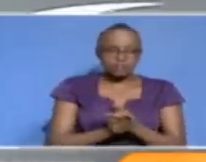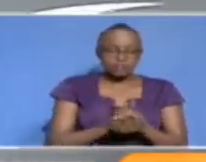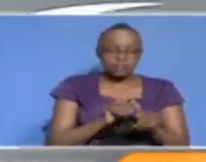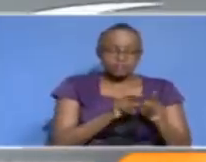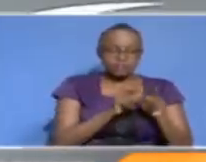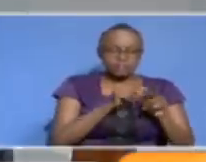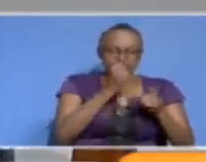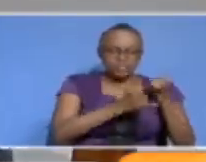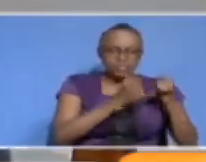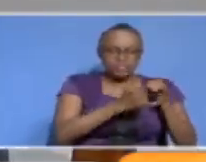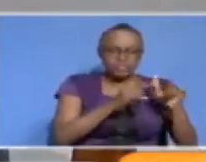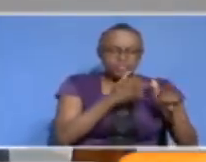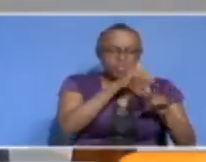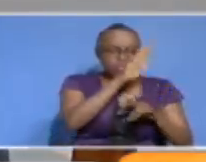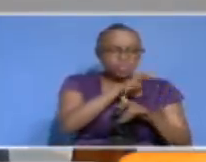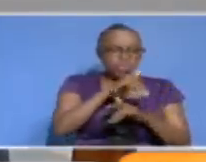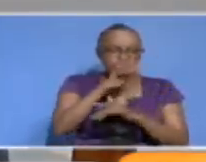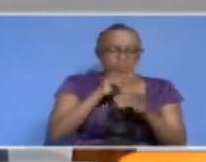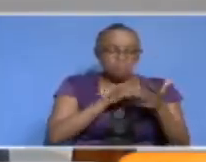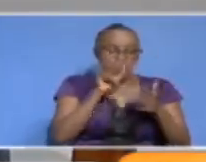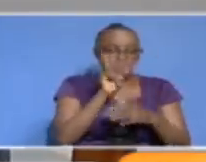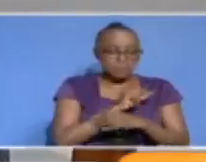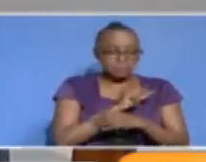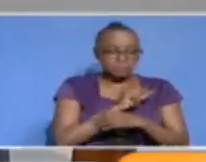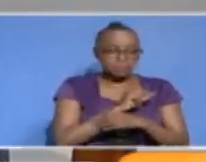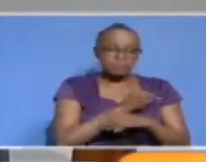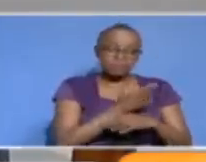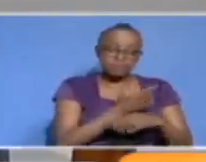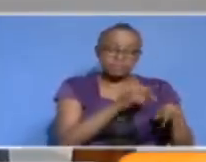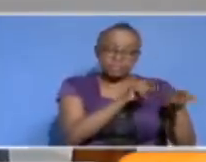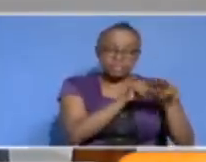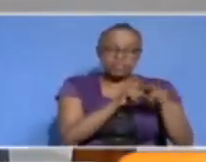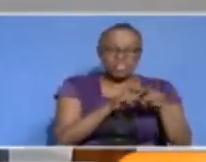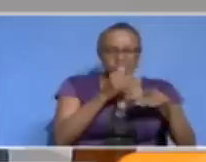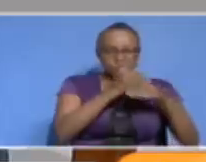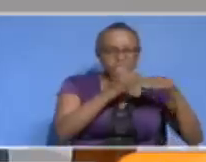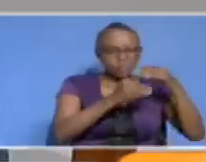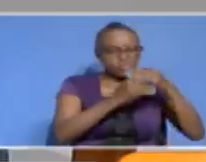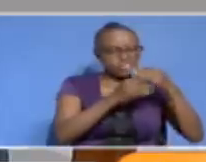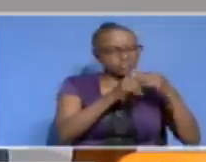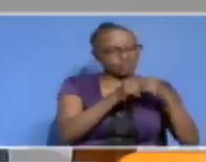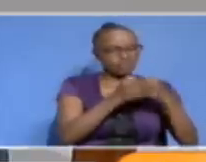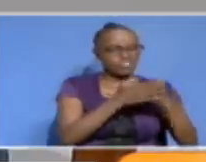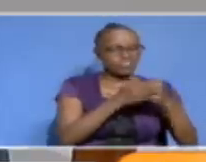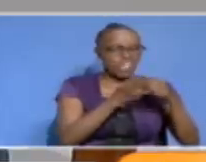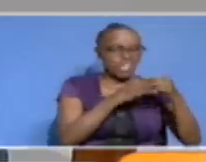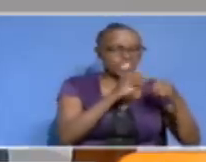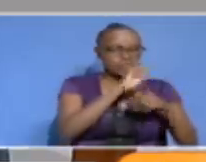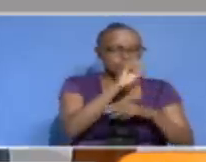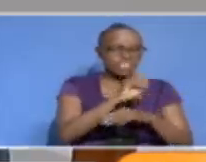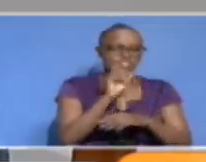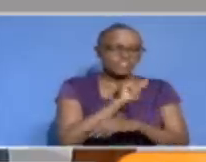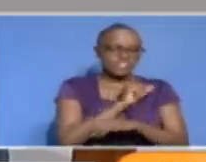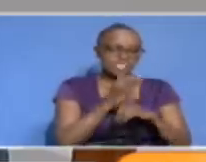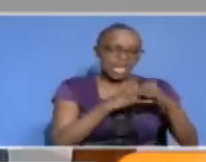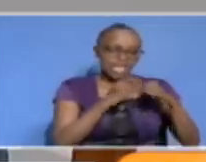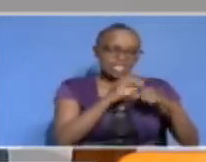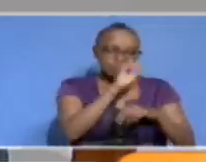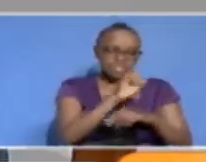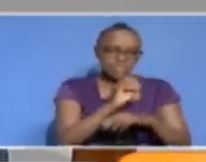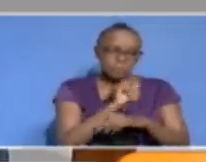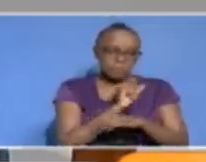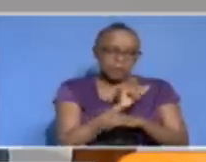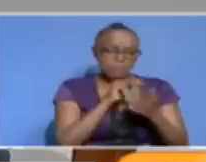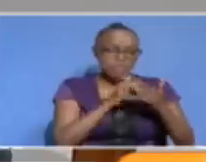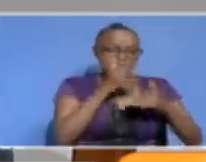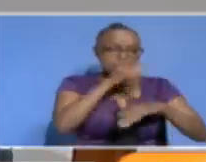stages. We've been paying the contractor on site. And the building is 80% done. 80% done. So